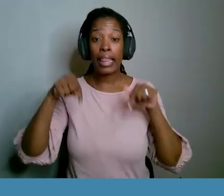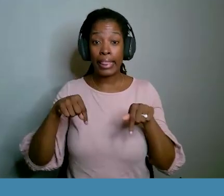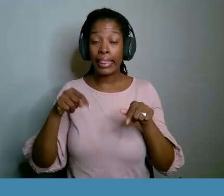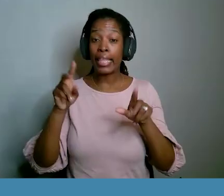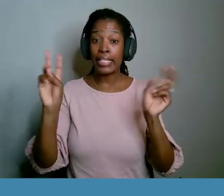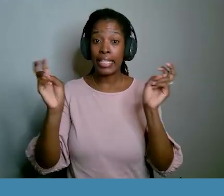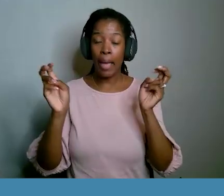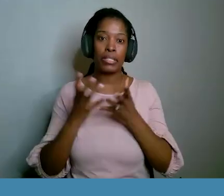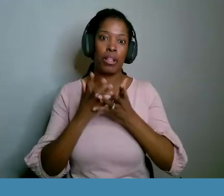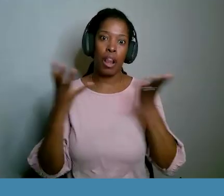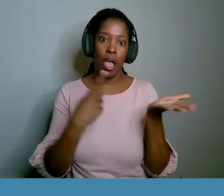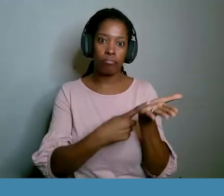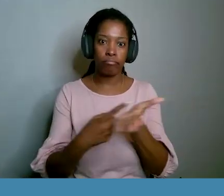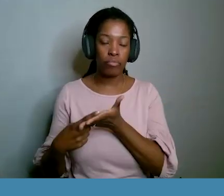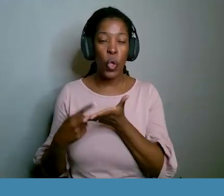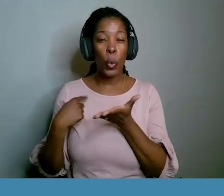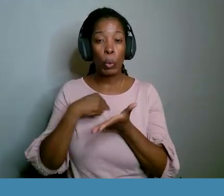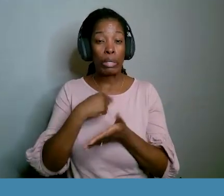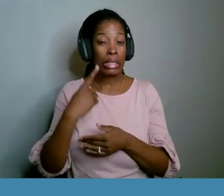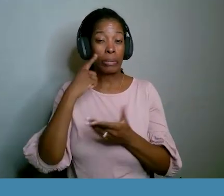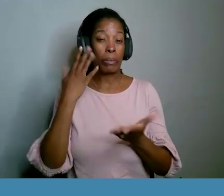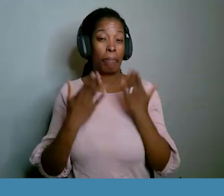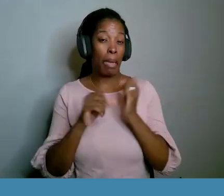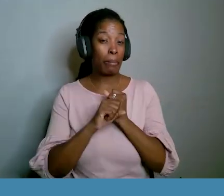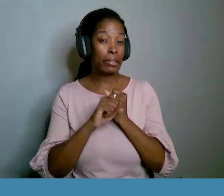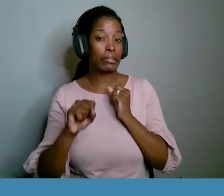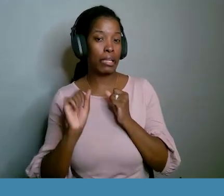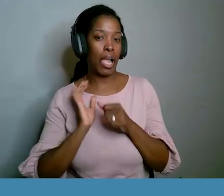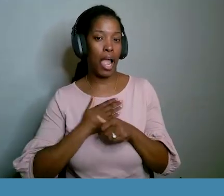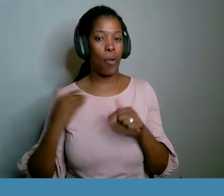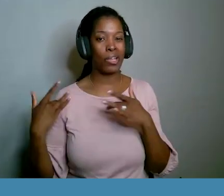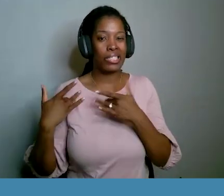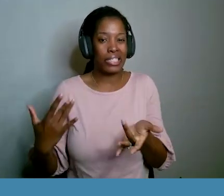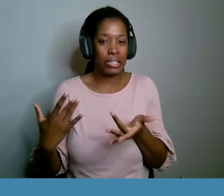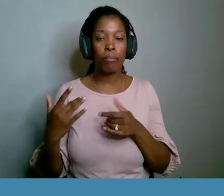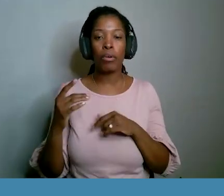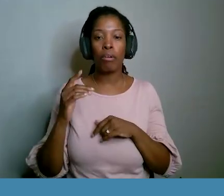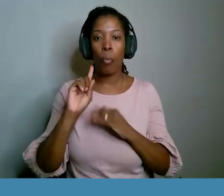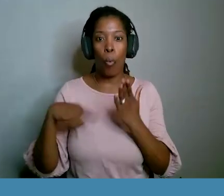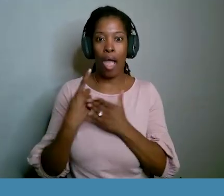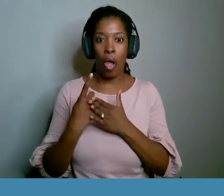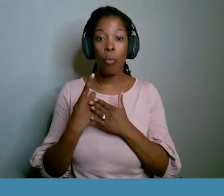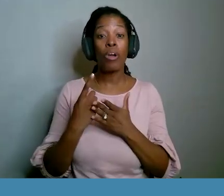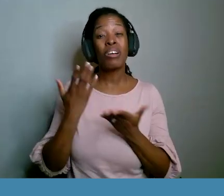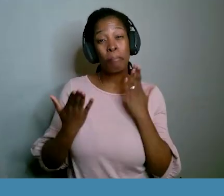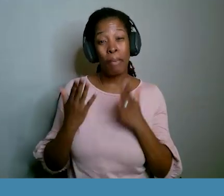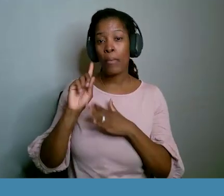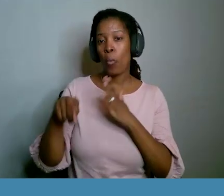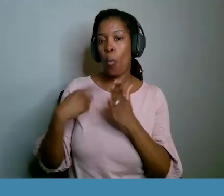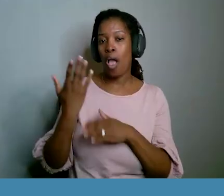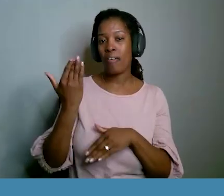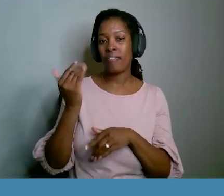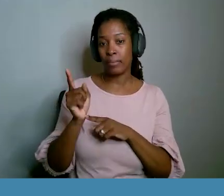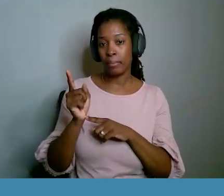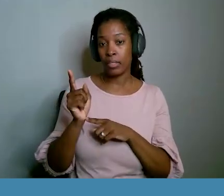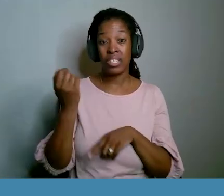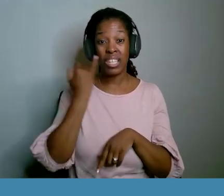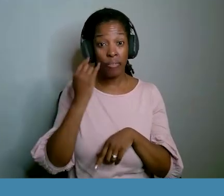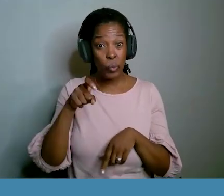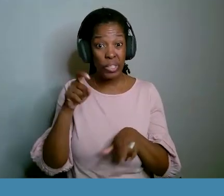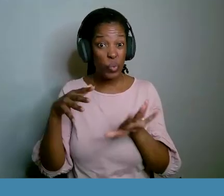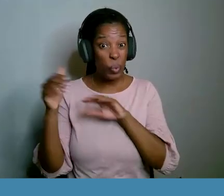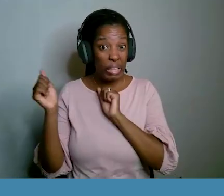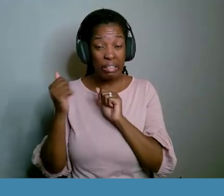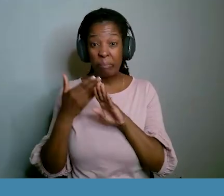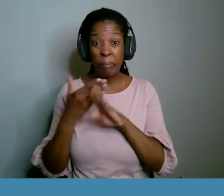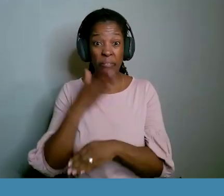minutes. We're estimating this presentation will run about an hour and 15 minutes. So if you need to leave before the end,